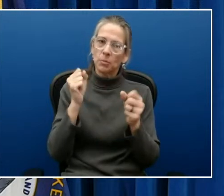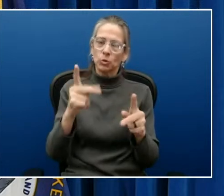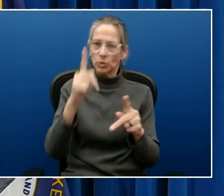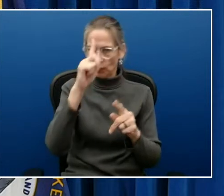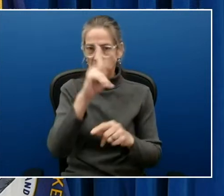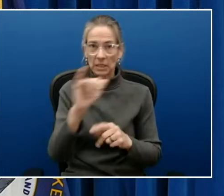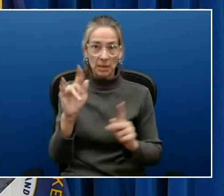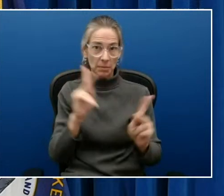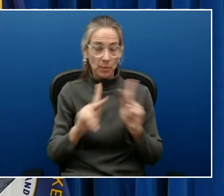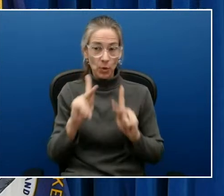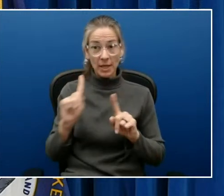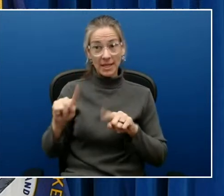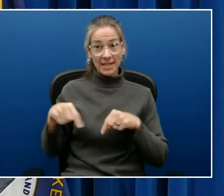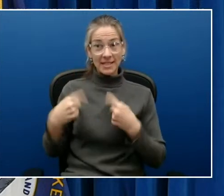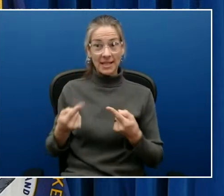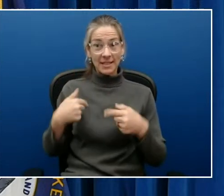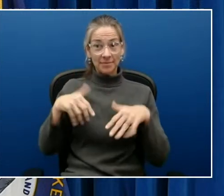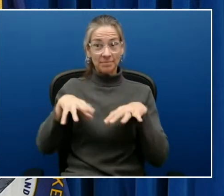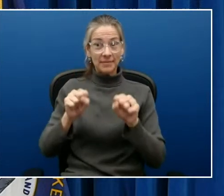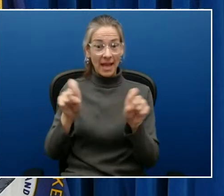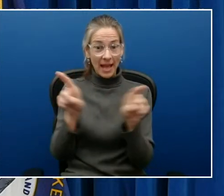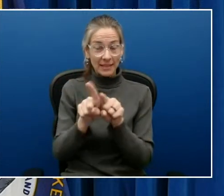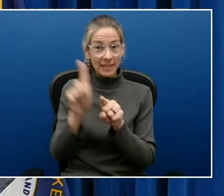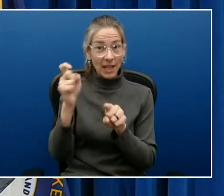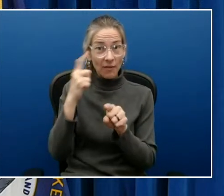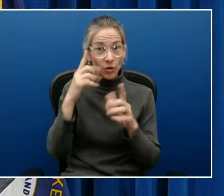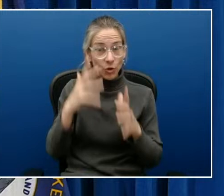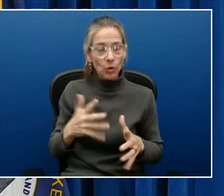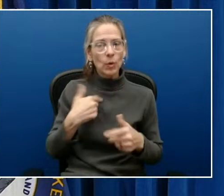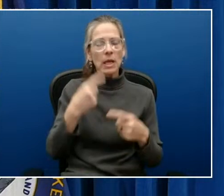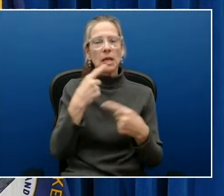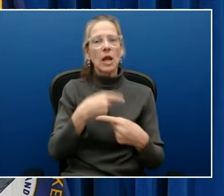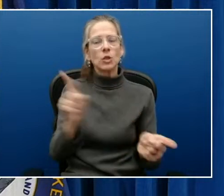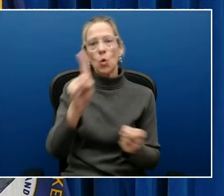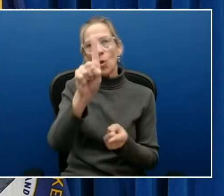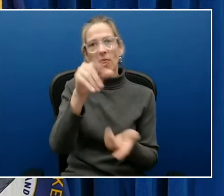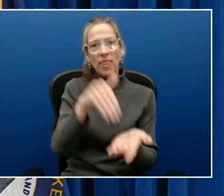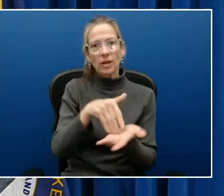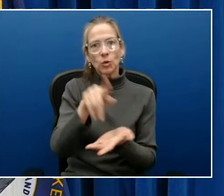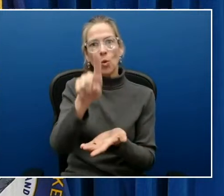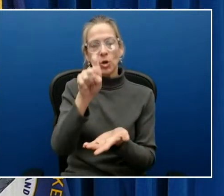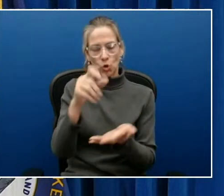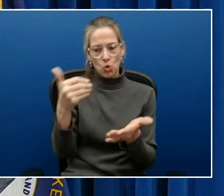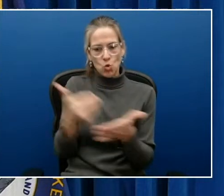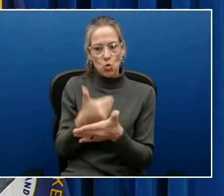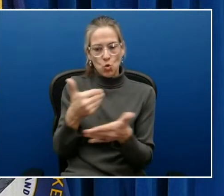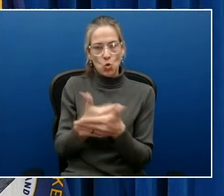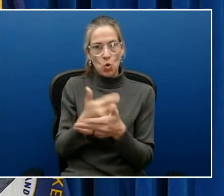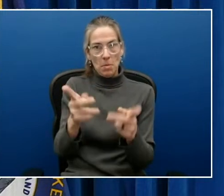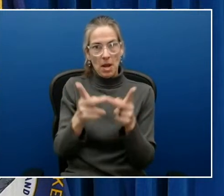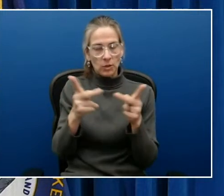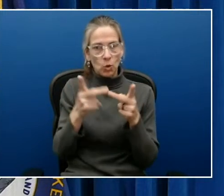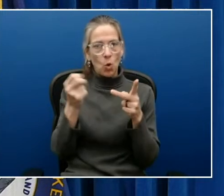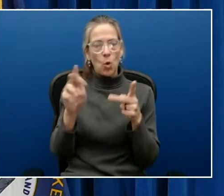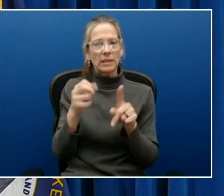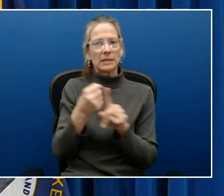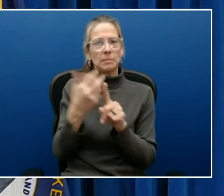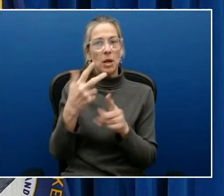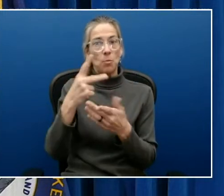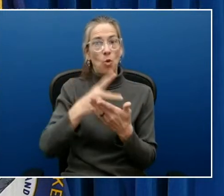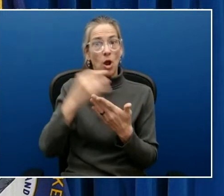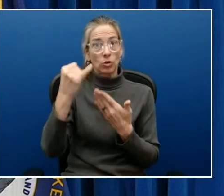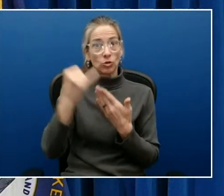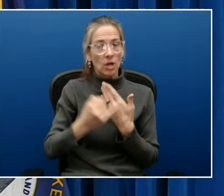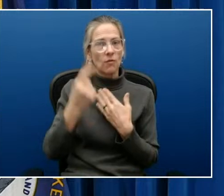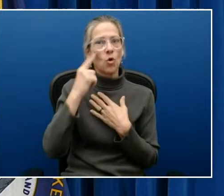I became governor, we've now announced over 1,100 new location or expansion projects for a record